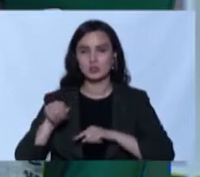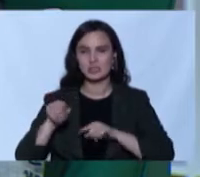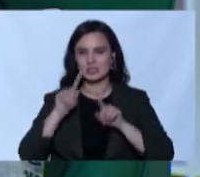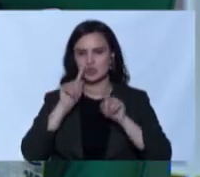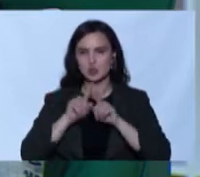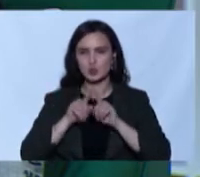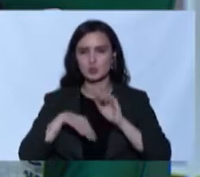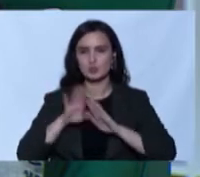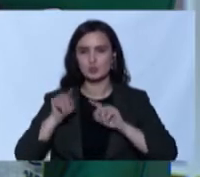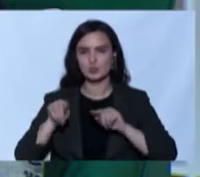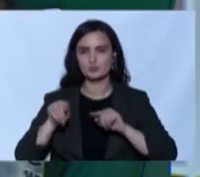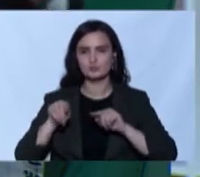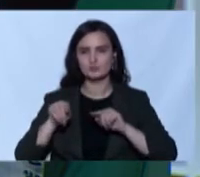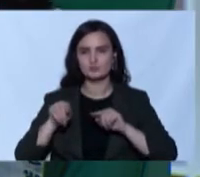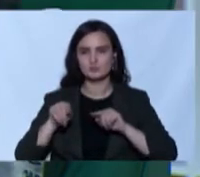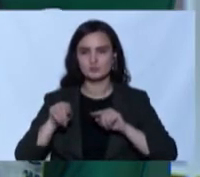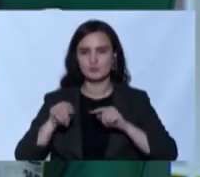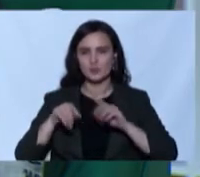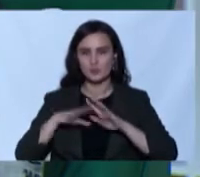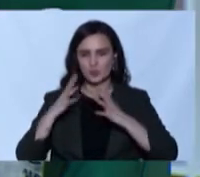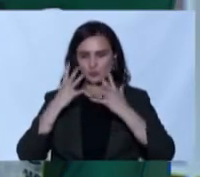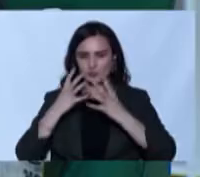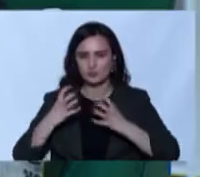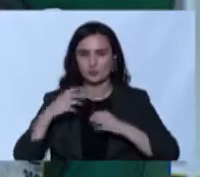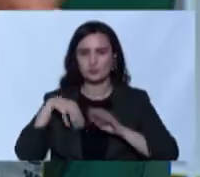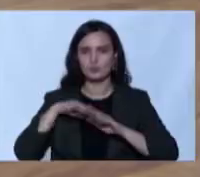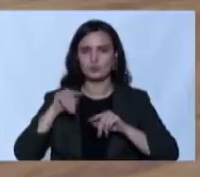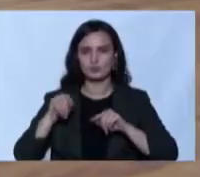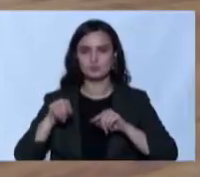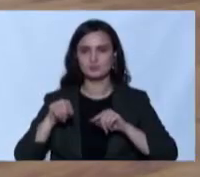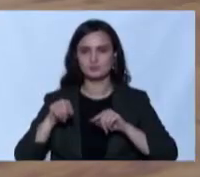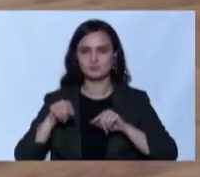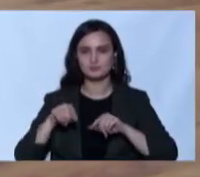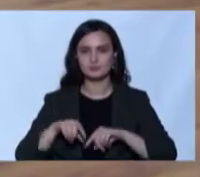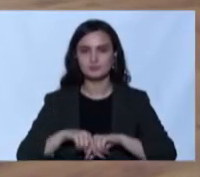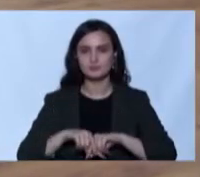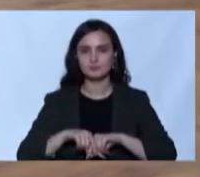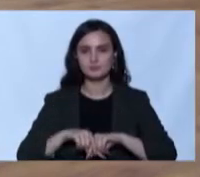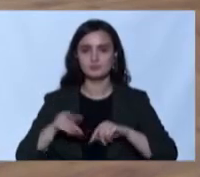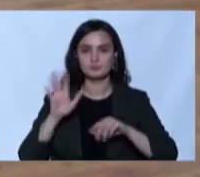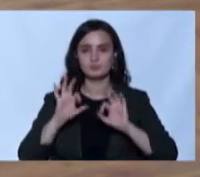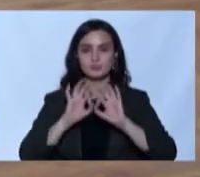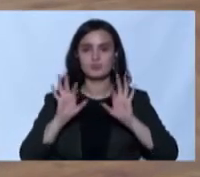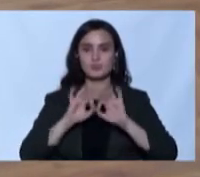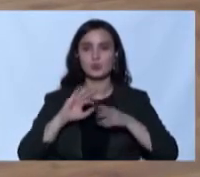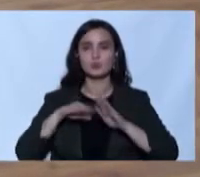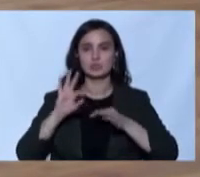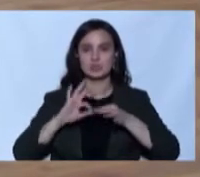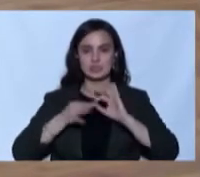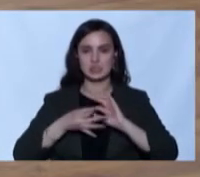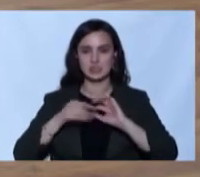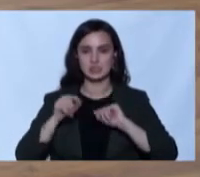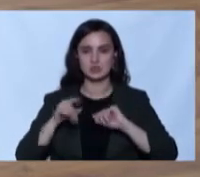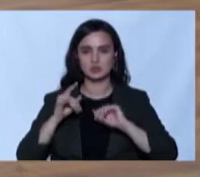landscape far more, let's just say you feel trapped within the landscape. It's a far more gloomy landscape. And let me explain this in more detail in terms